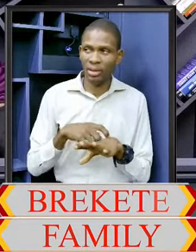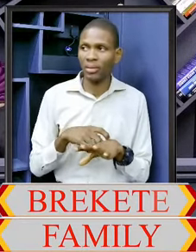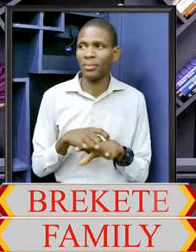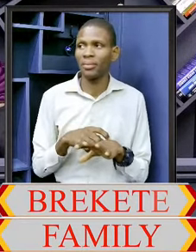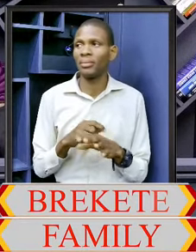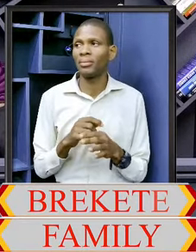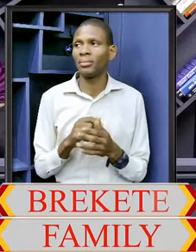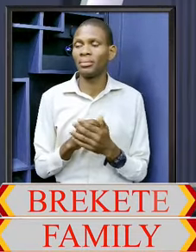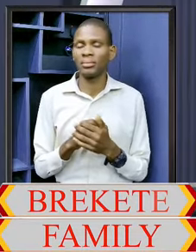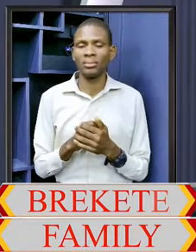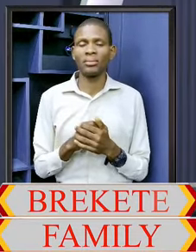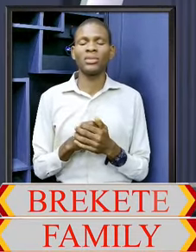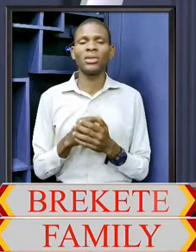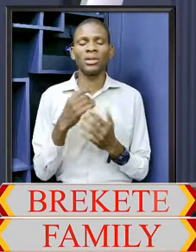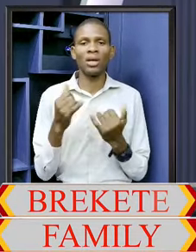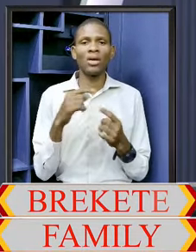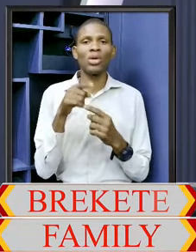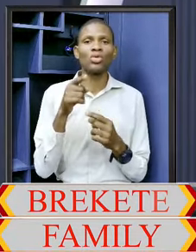four times. And